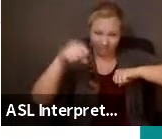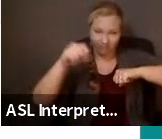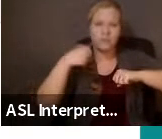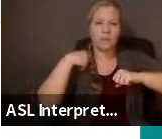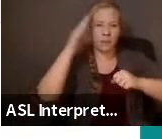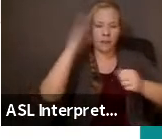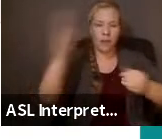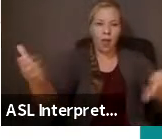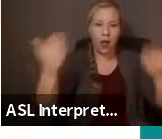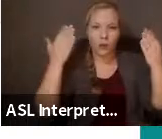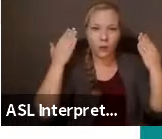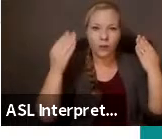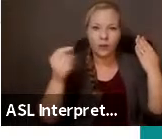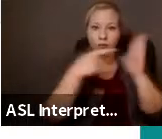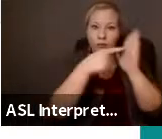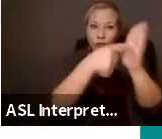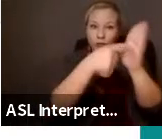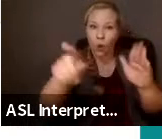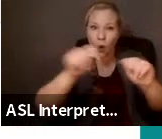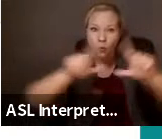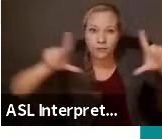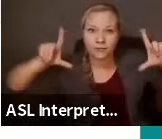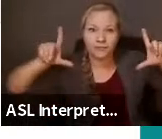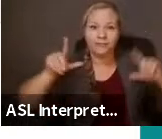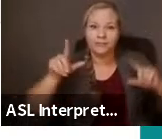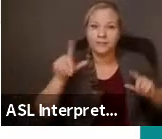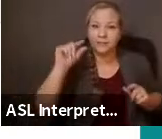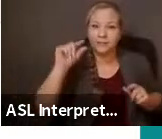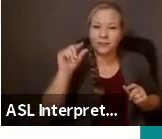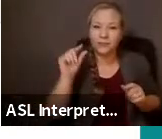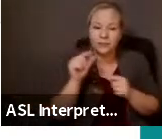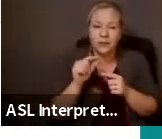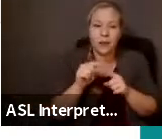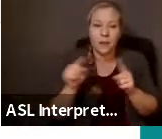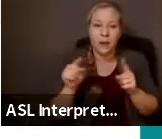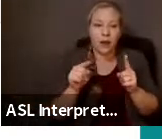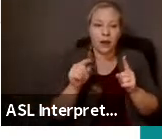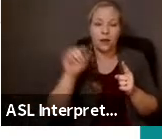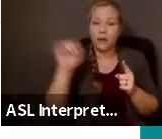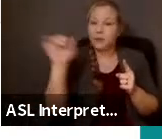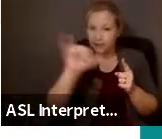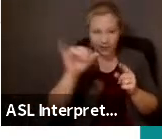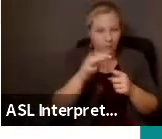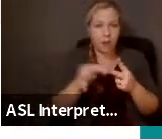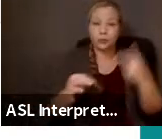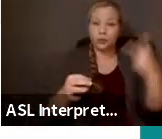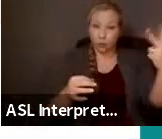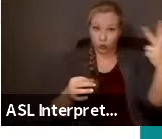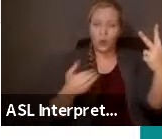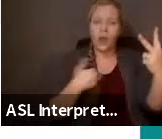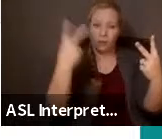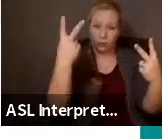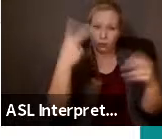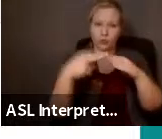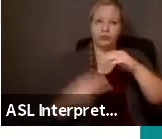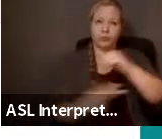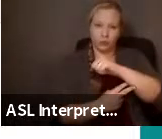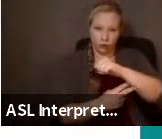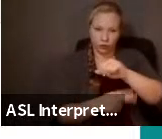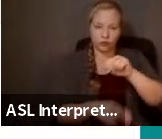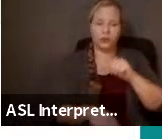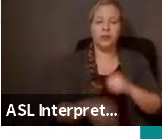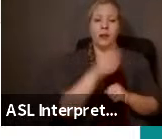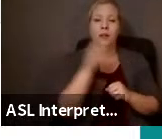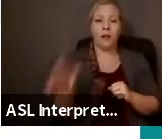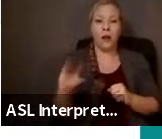about them specifically. But option 2, again, 2 bridges, and then option 3, what we're calling a stacked